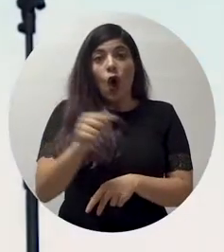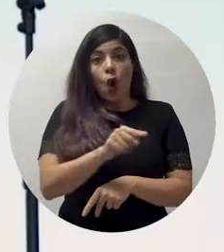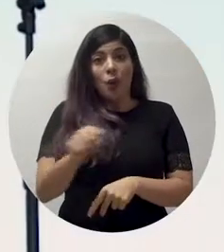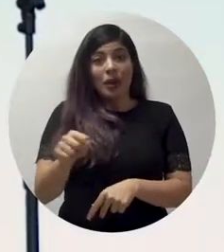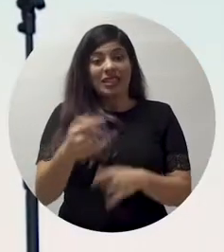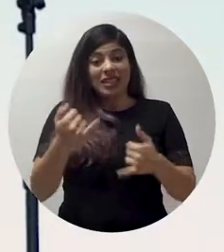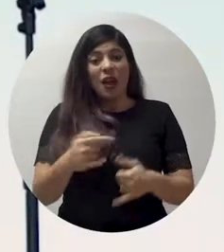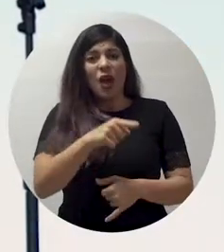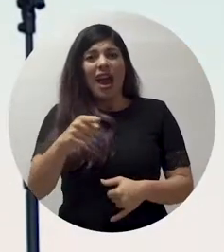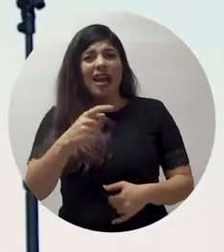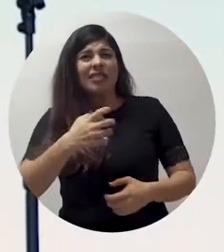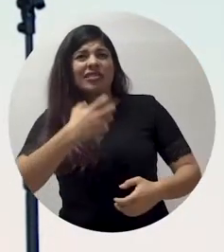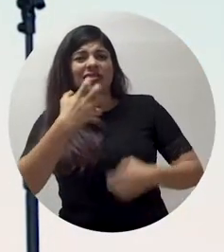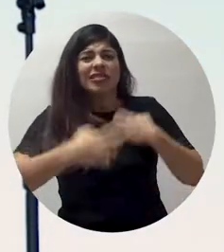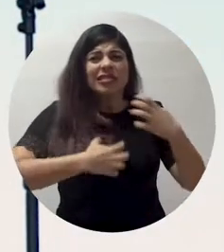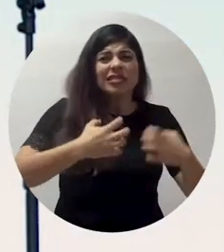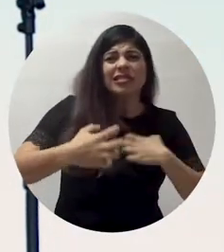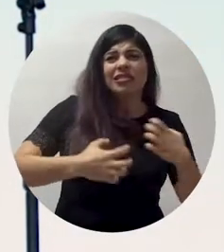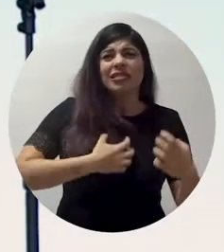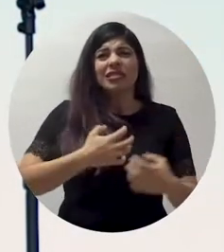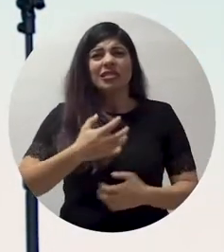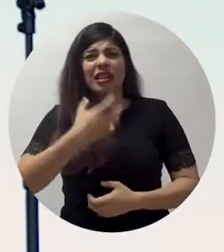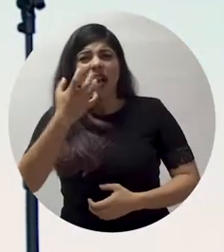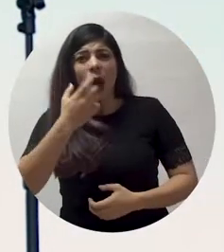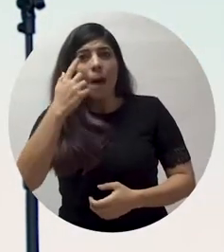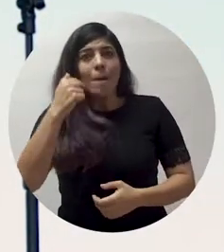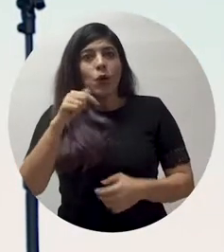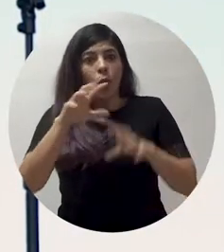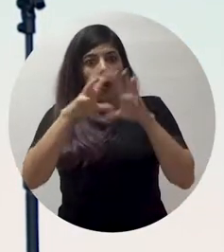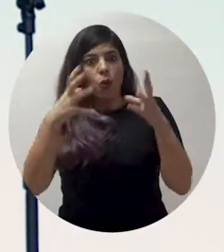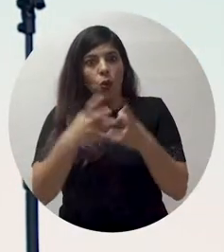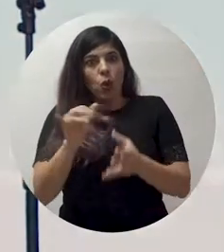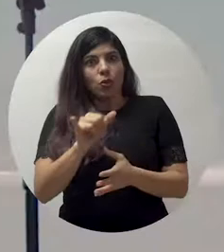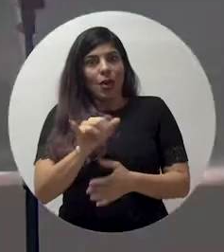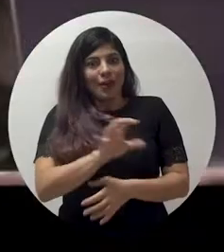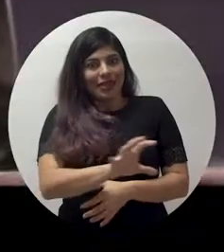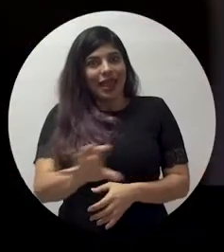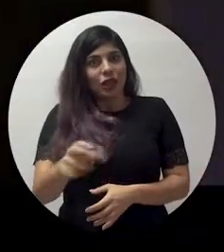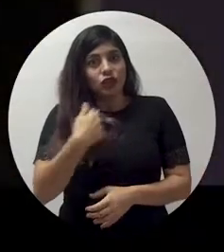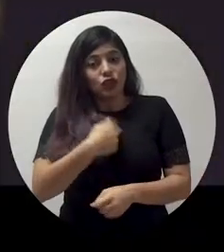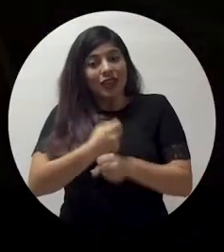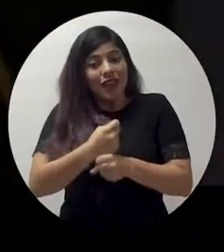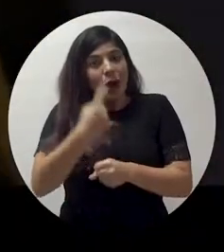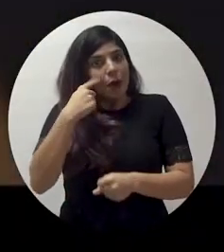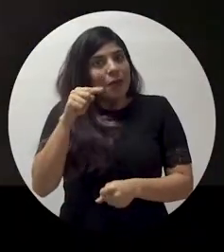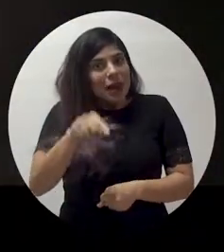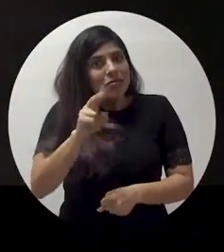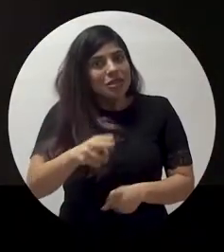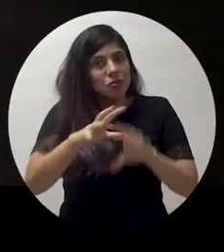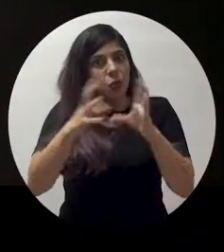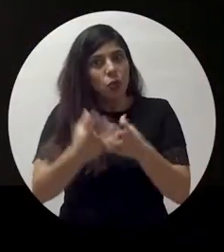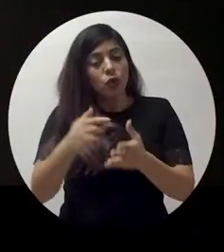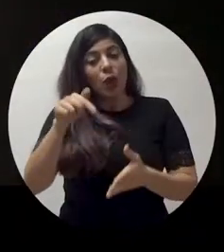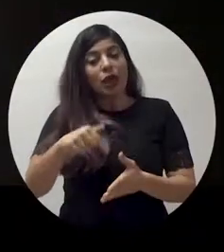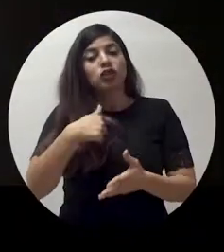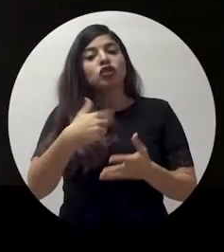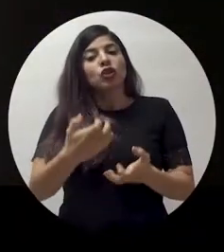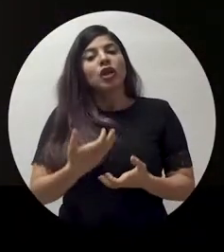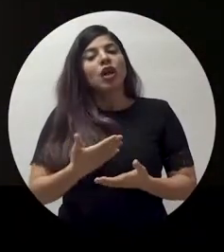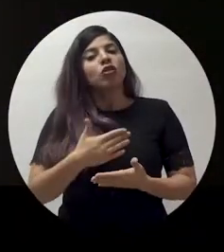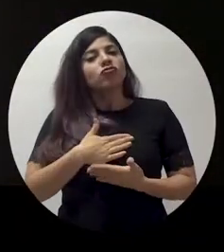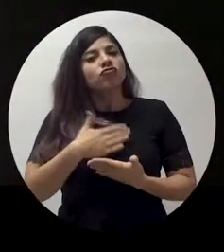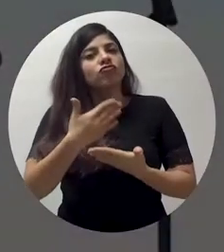the ones that are raising their voices, because it's also their world. We need to work for it. So we want to offer this